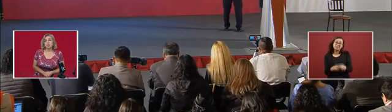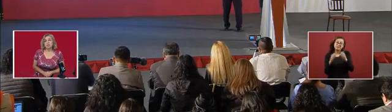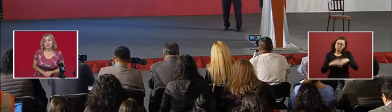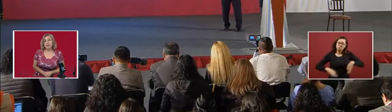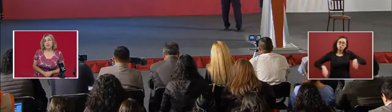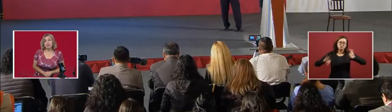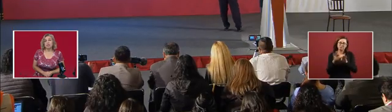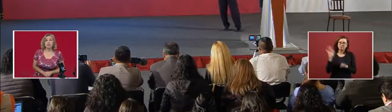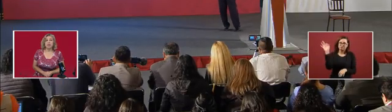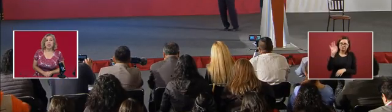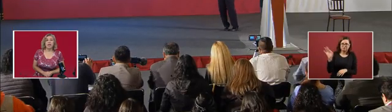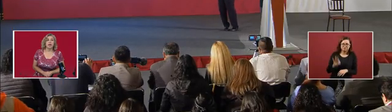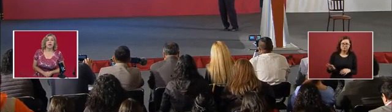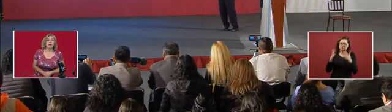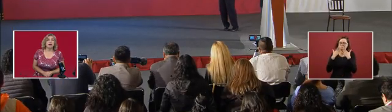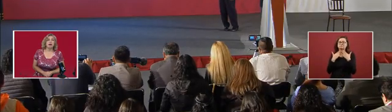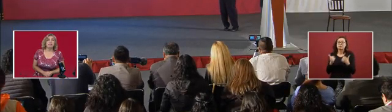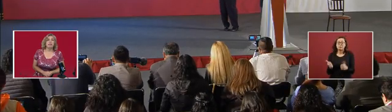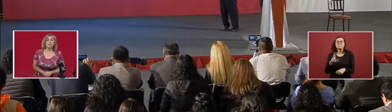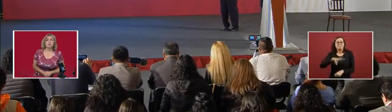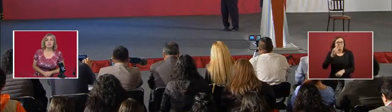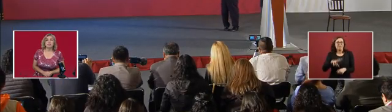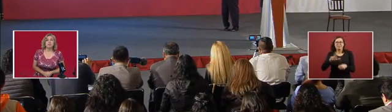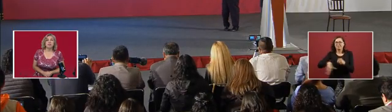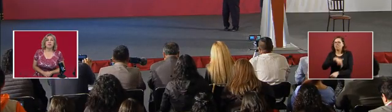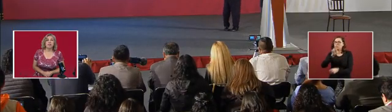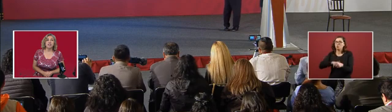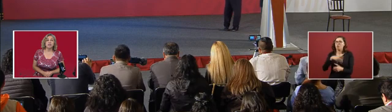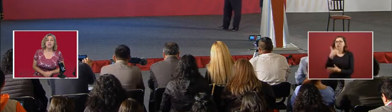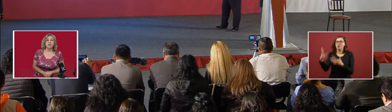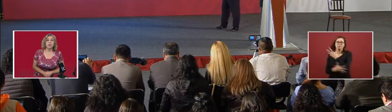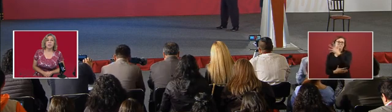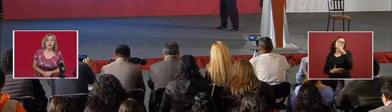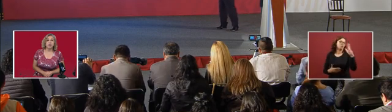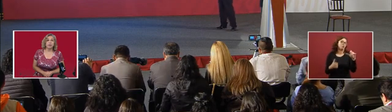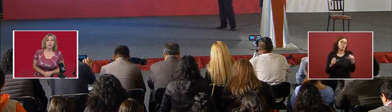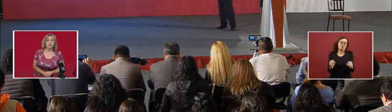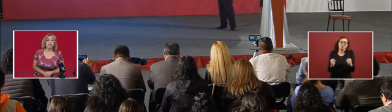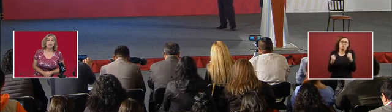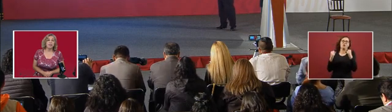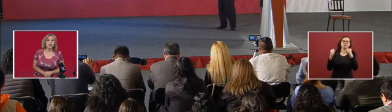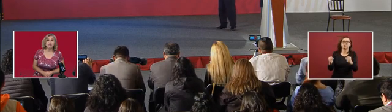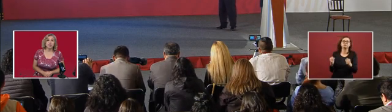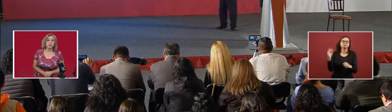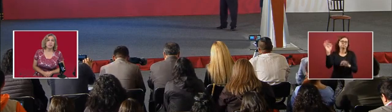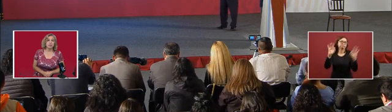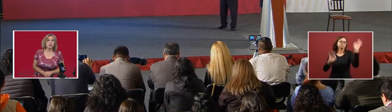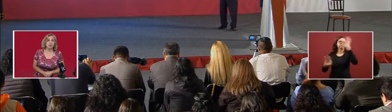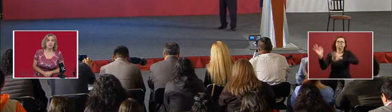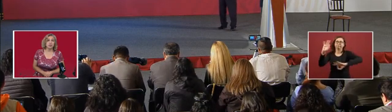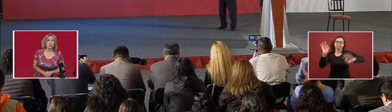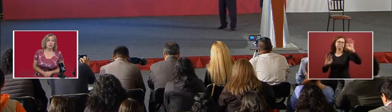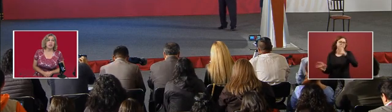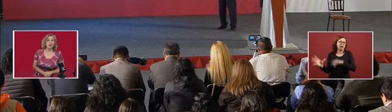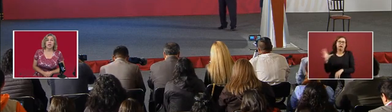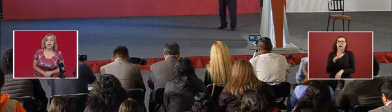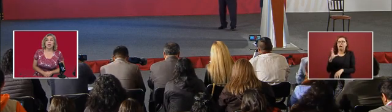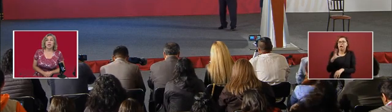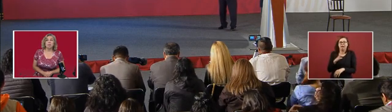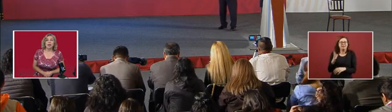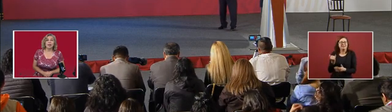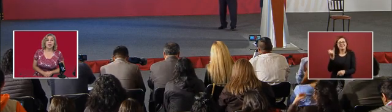So the reason for the prevention and control is based basically on the